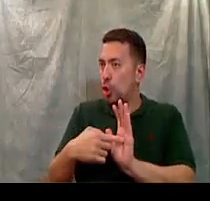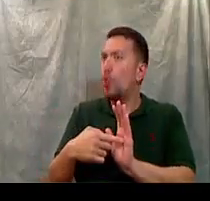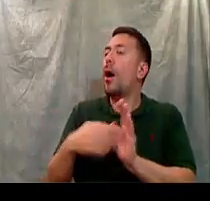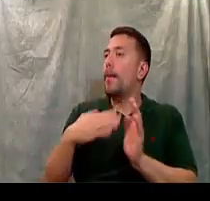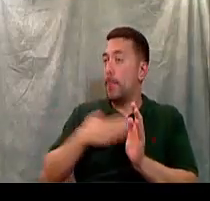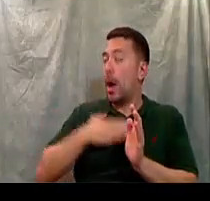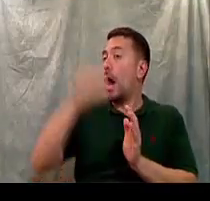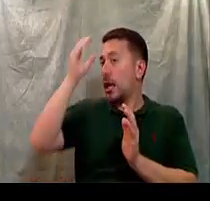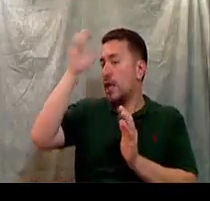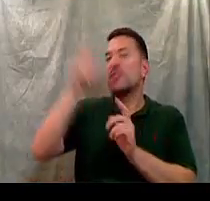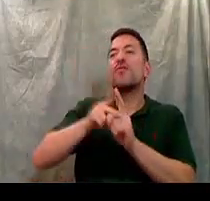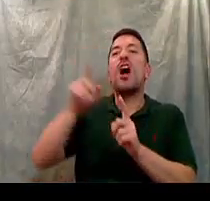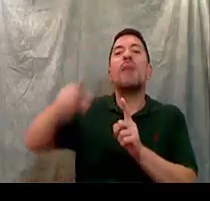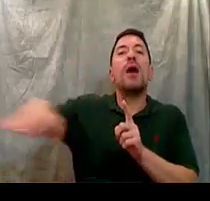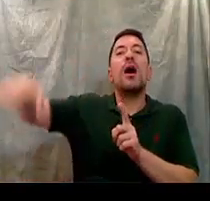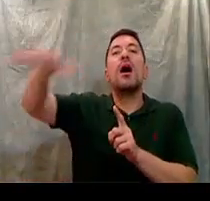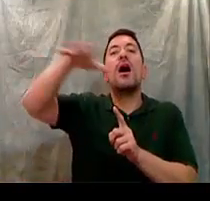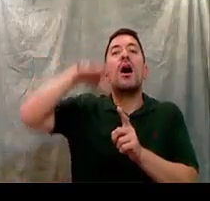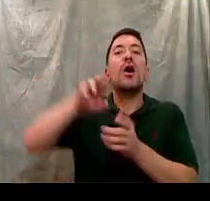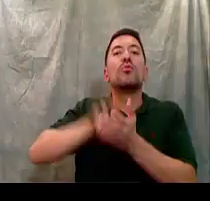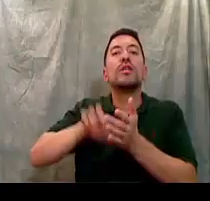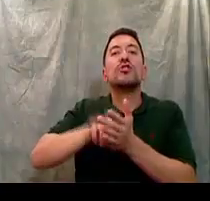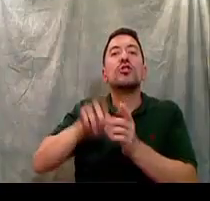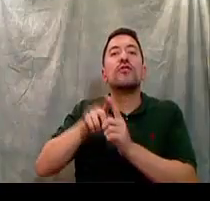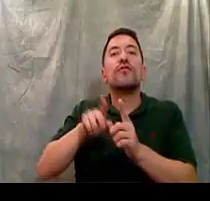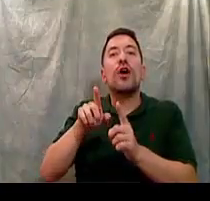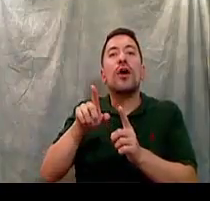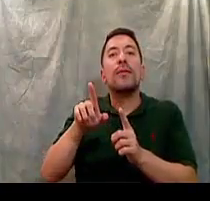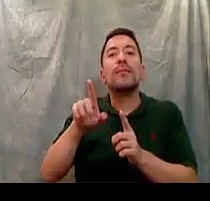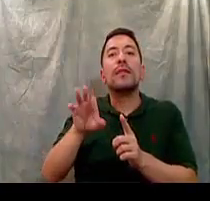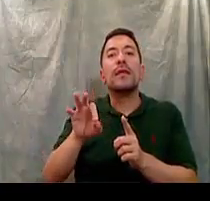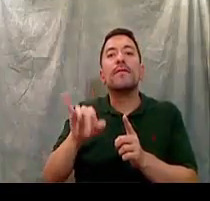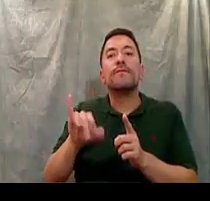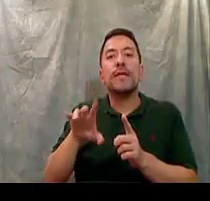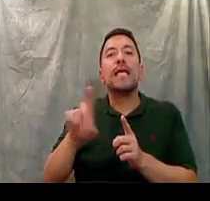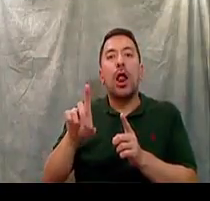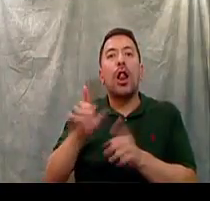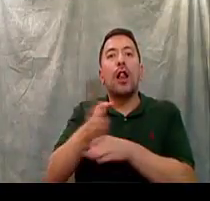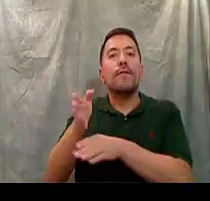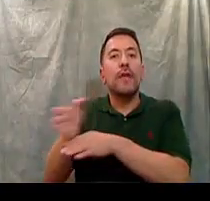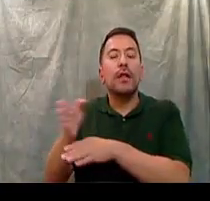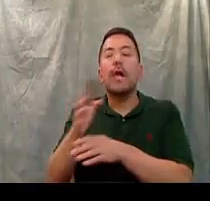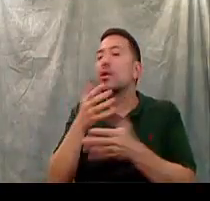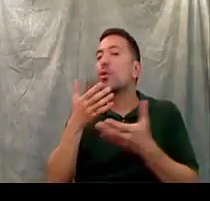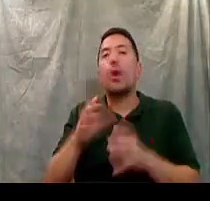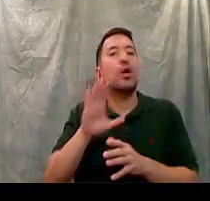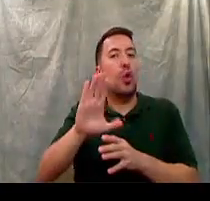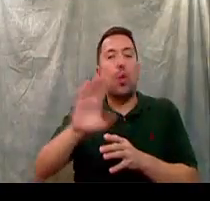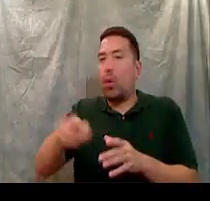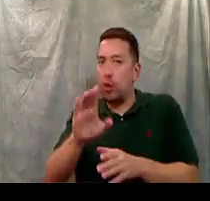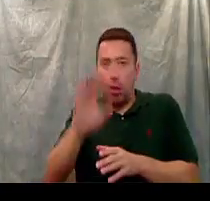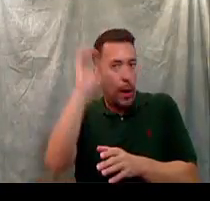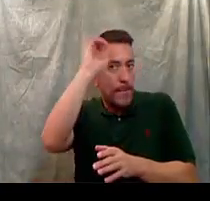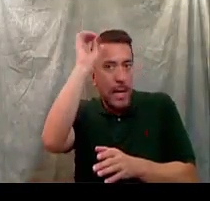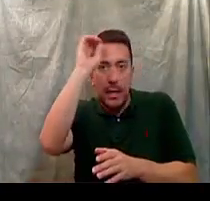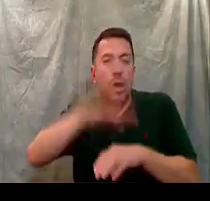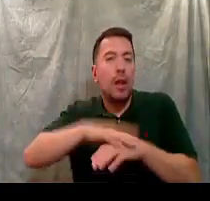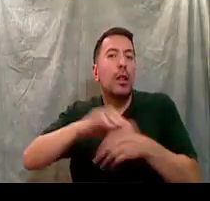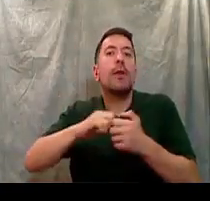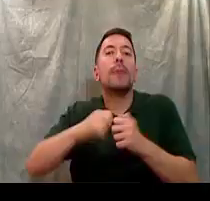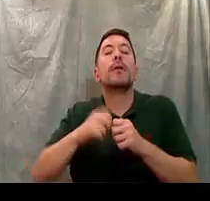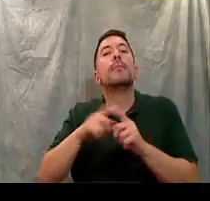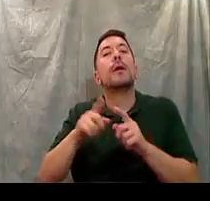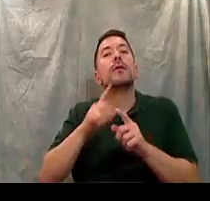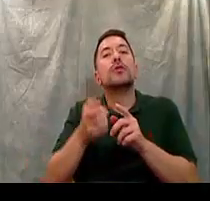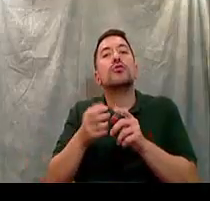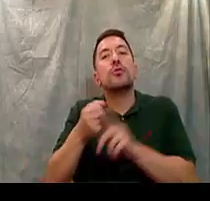that's in the field. Remember, we don't want your pure opinion on the problem. We want you to start sort of building your argument around this problem by